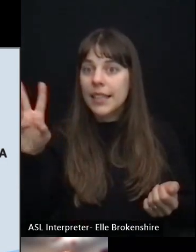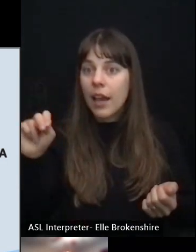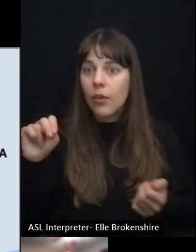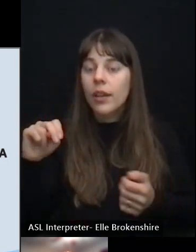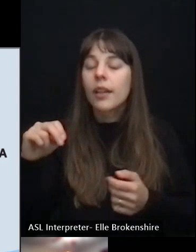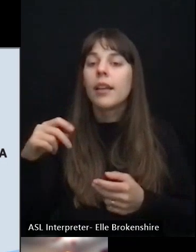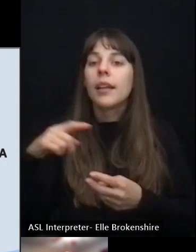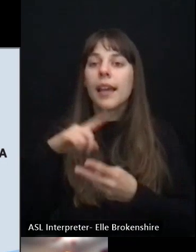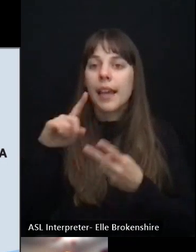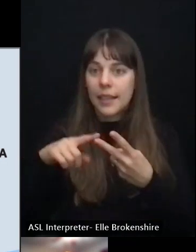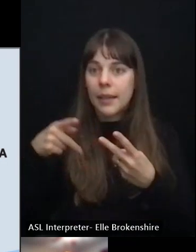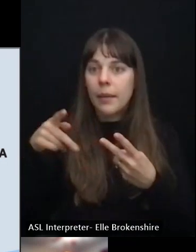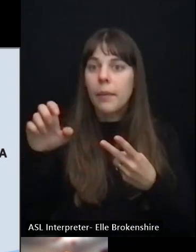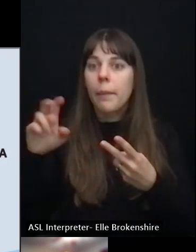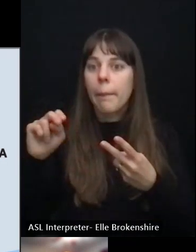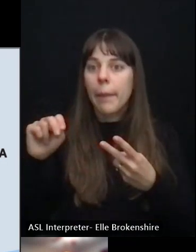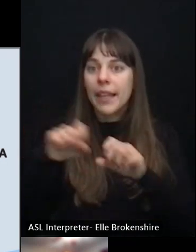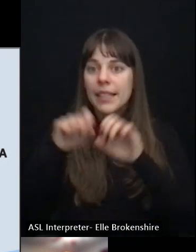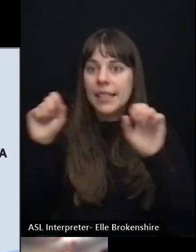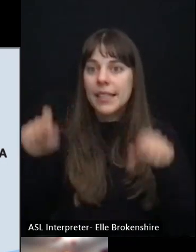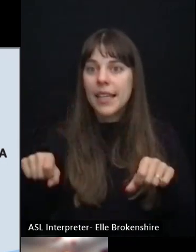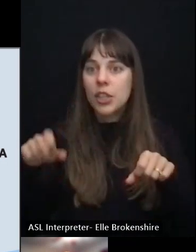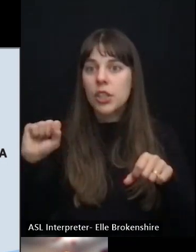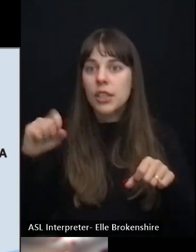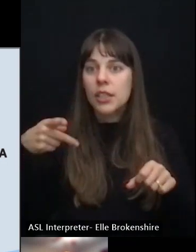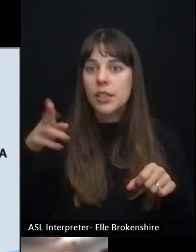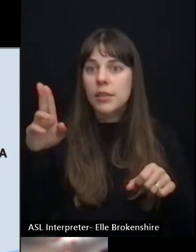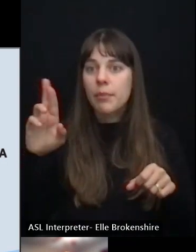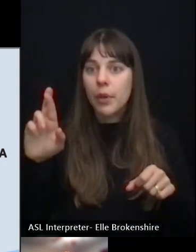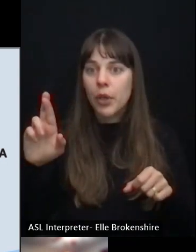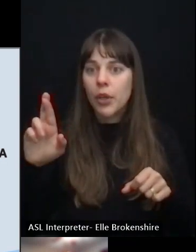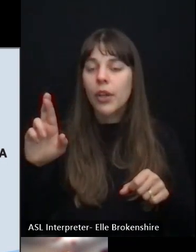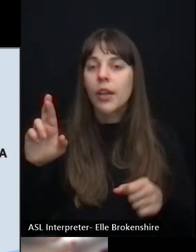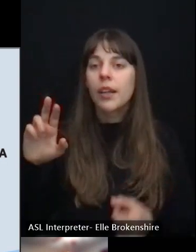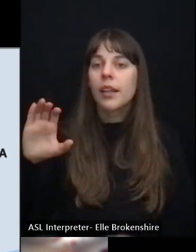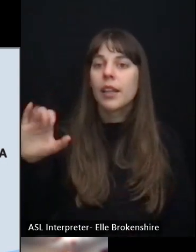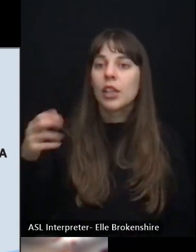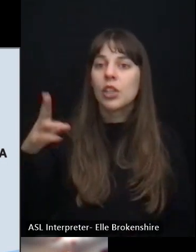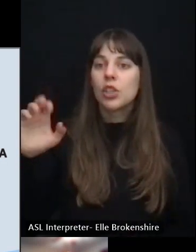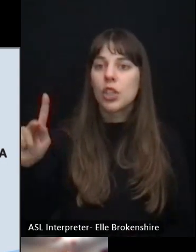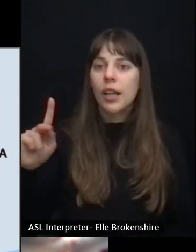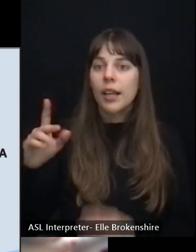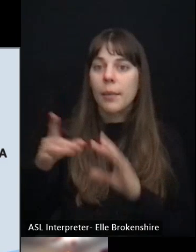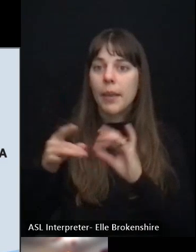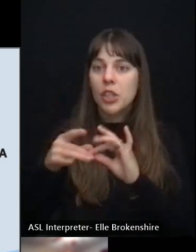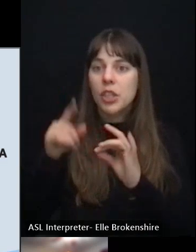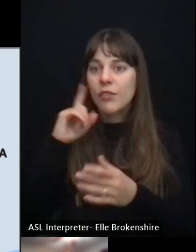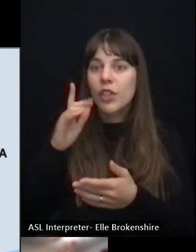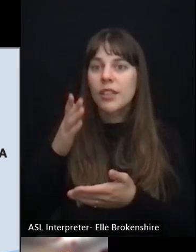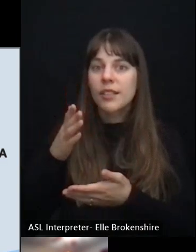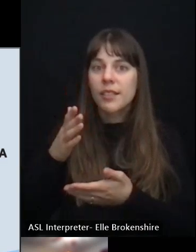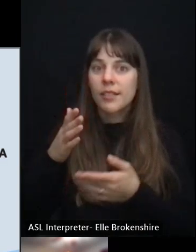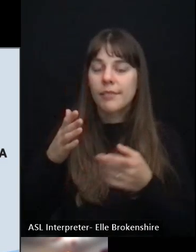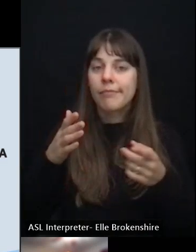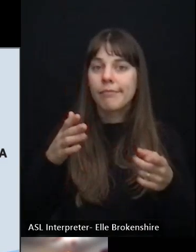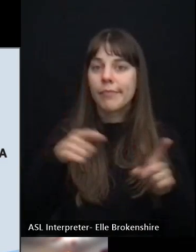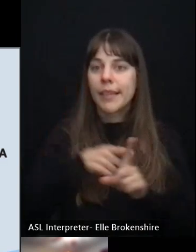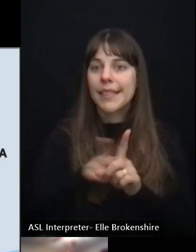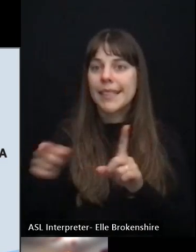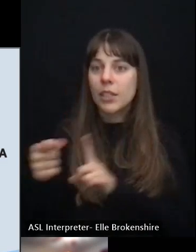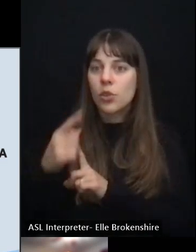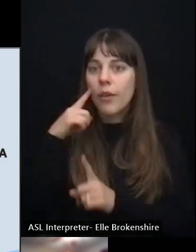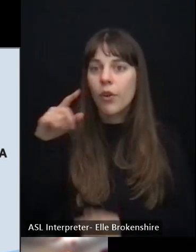Station spur that Chuck mentioned for some of the downtown Plinth work. We've also had